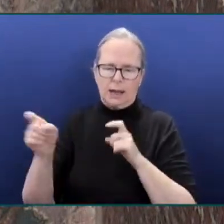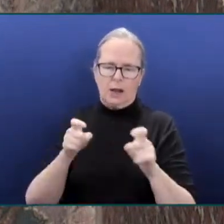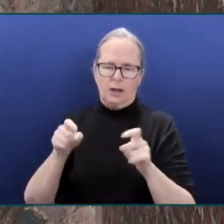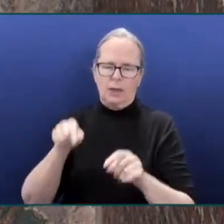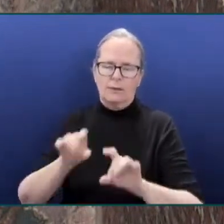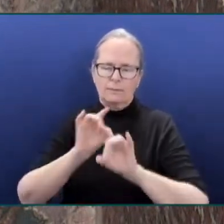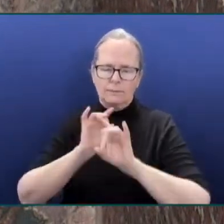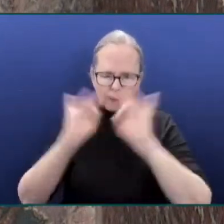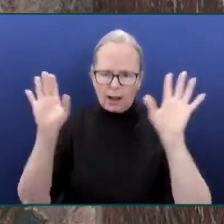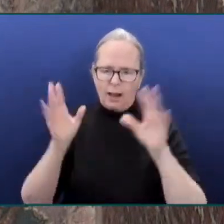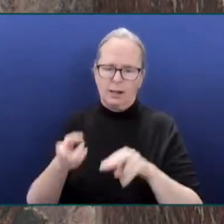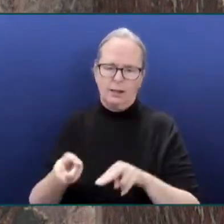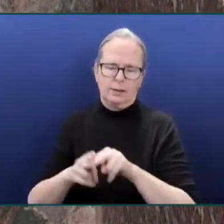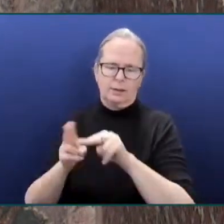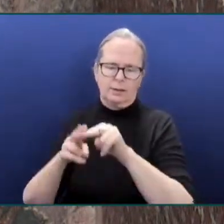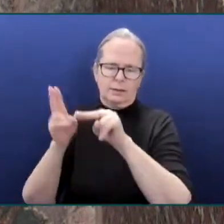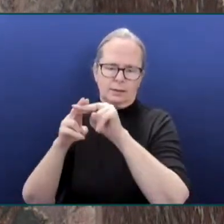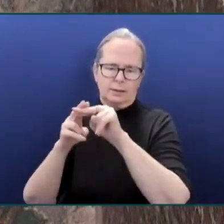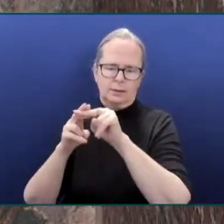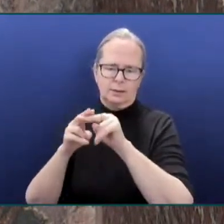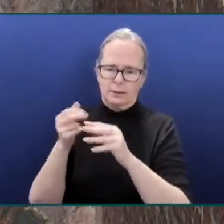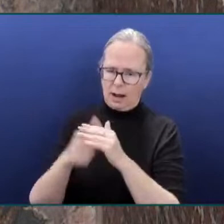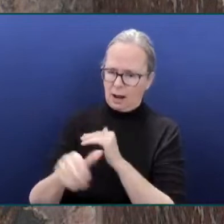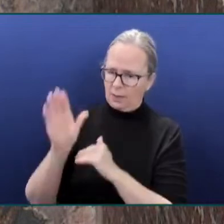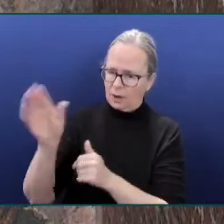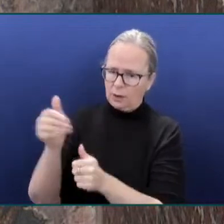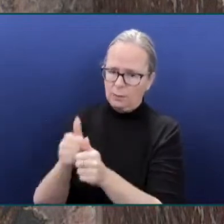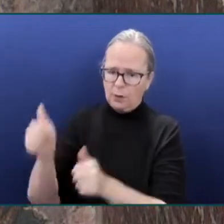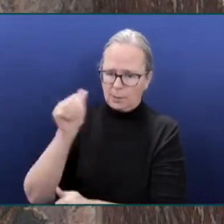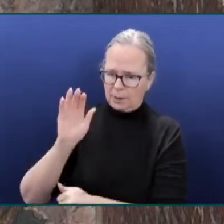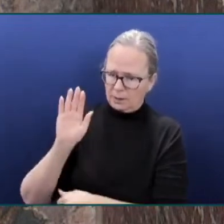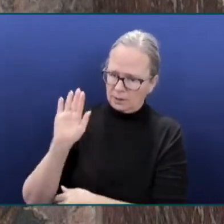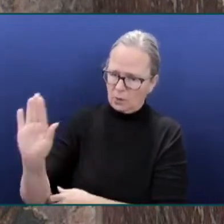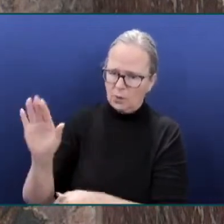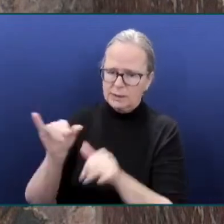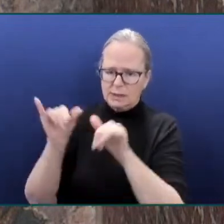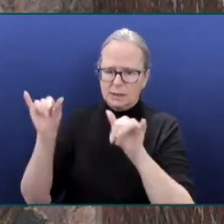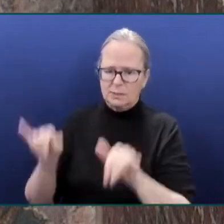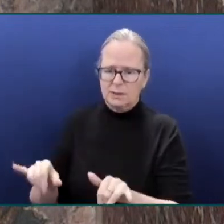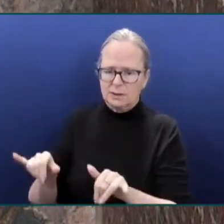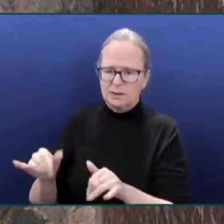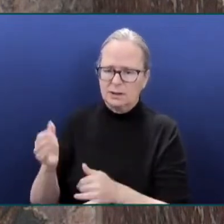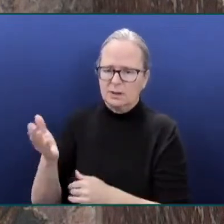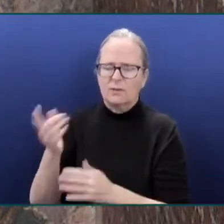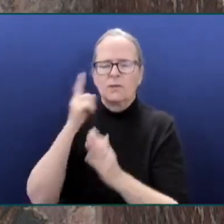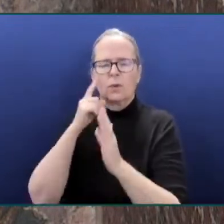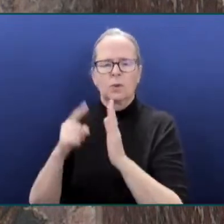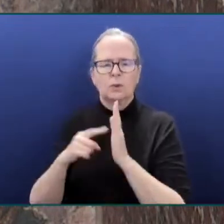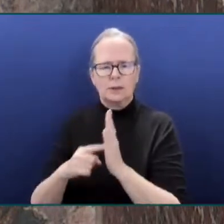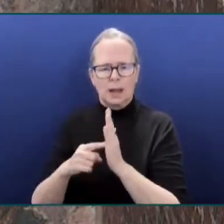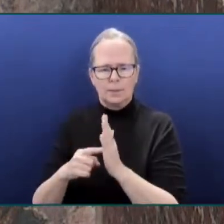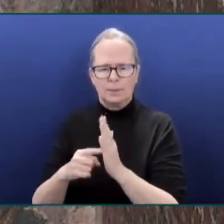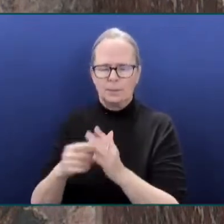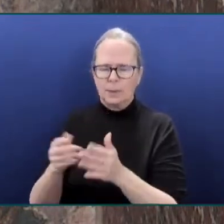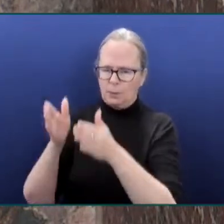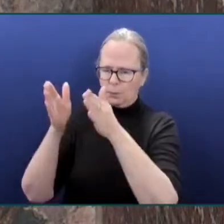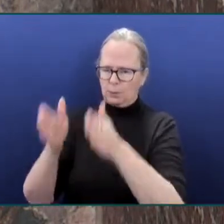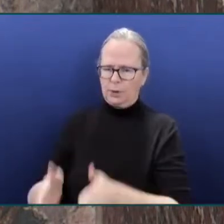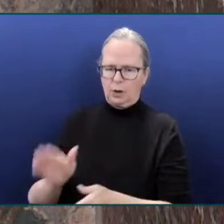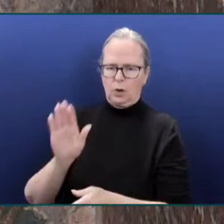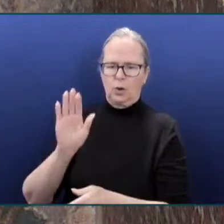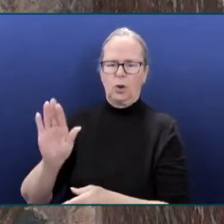system. Joanne Zarif runs Zatar U Zait, which is mere steps from